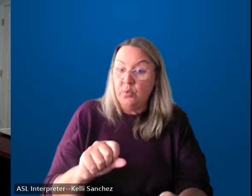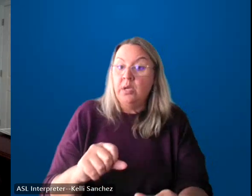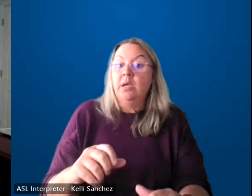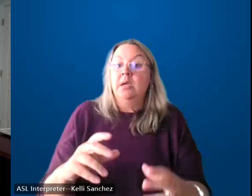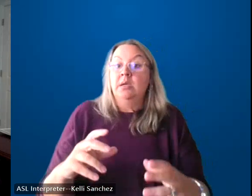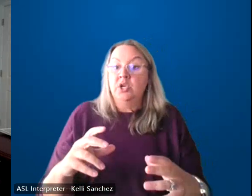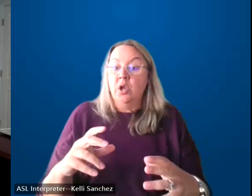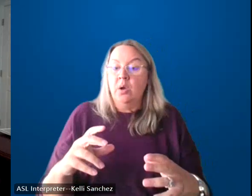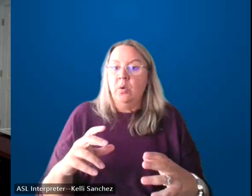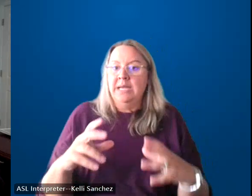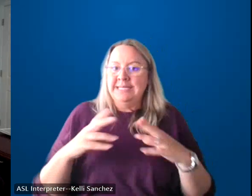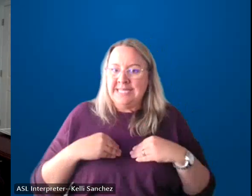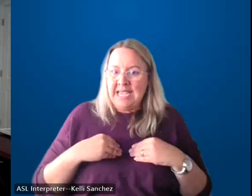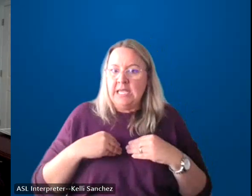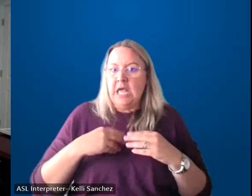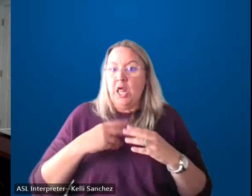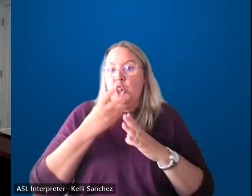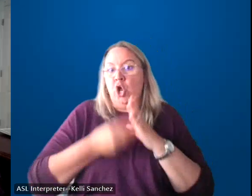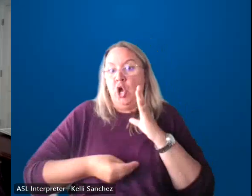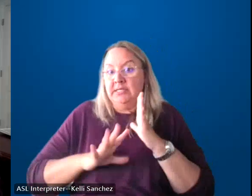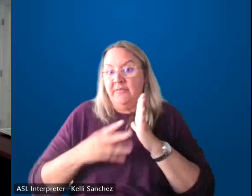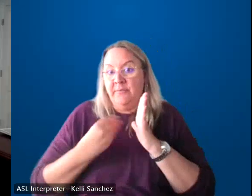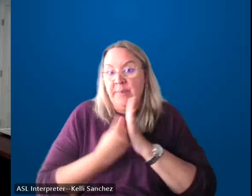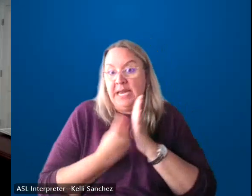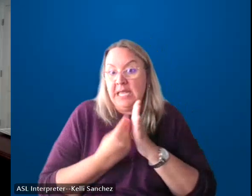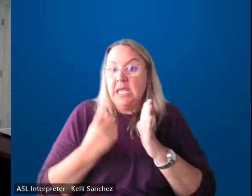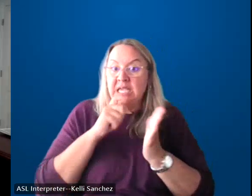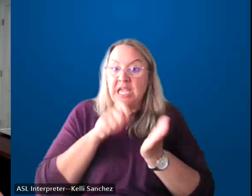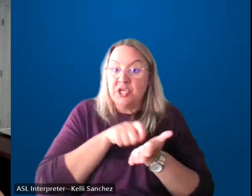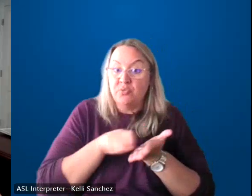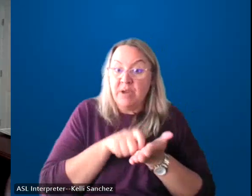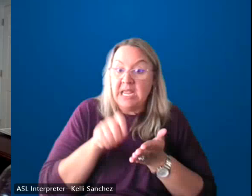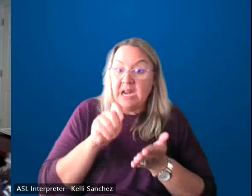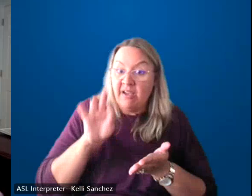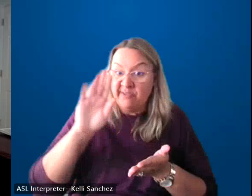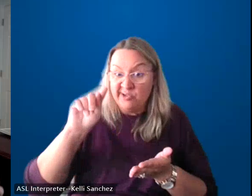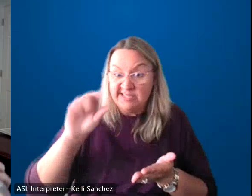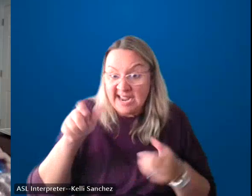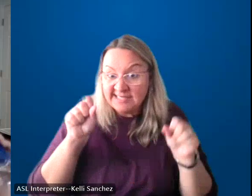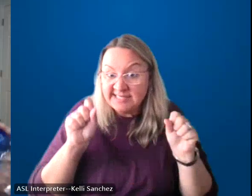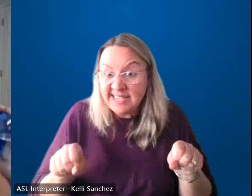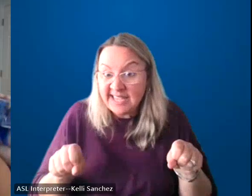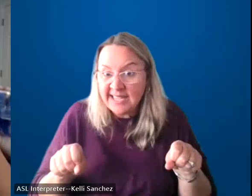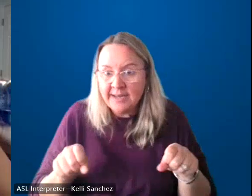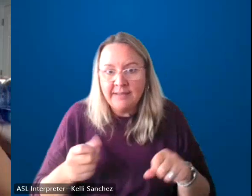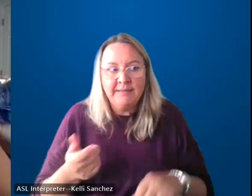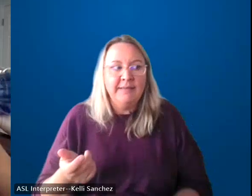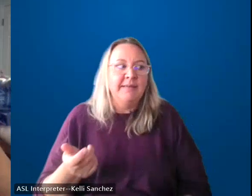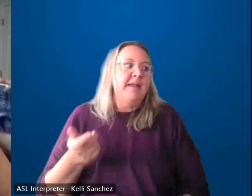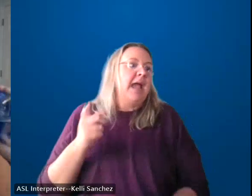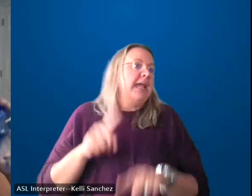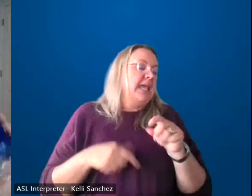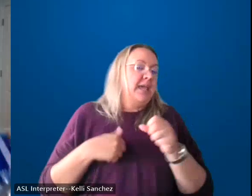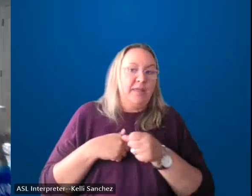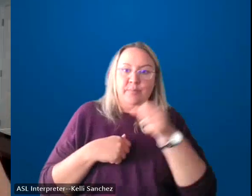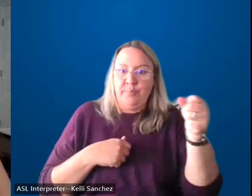willing to write this off on your taxes when I can't afford to house this individual because they're